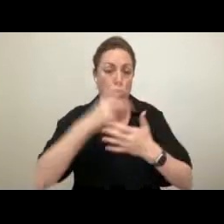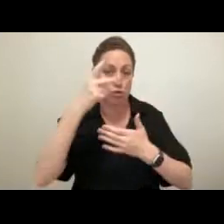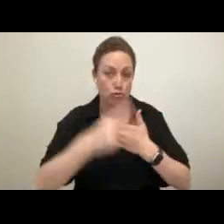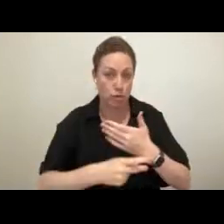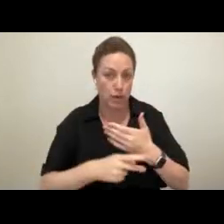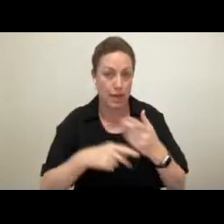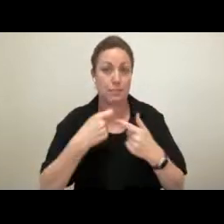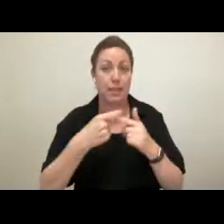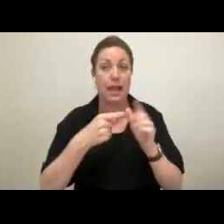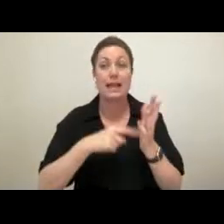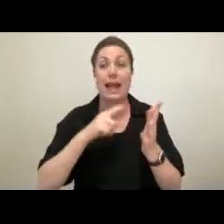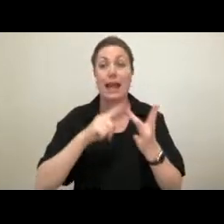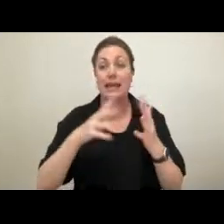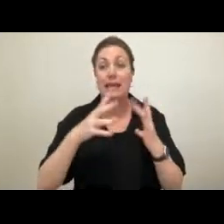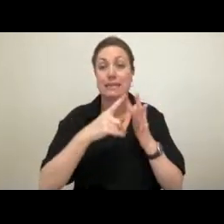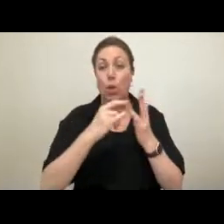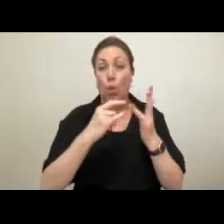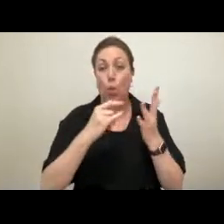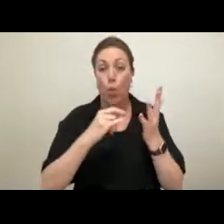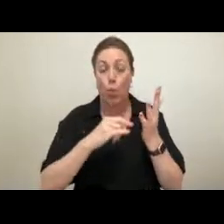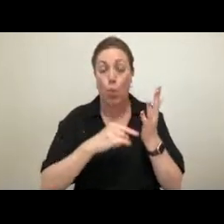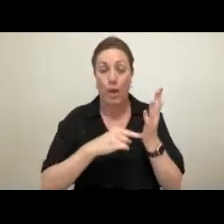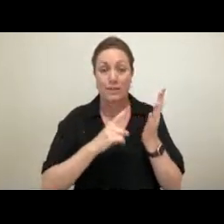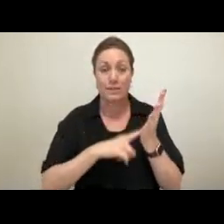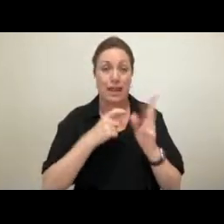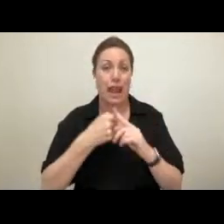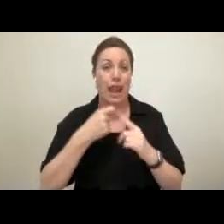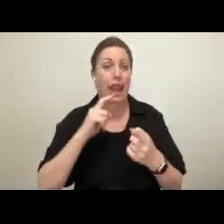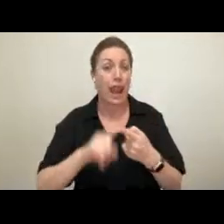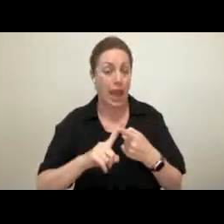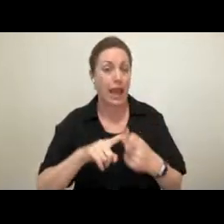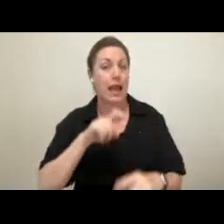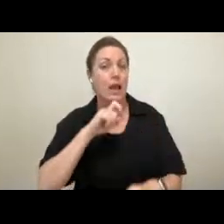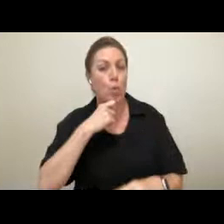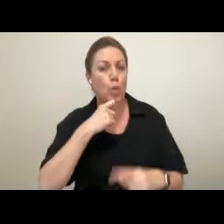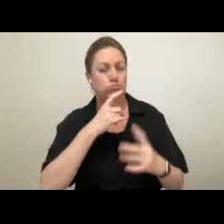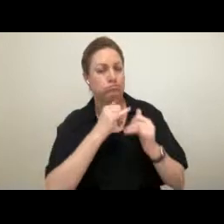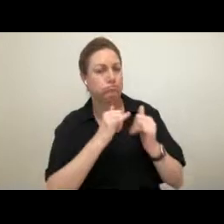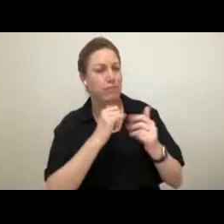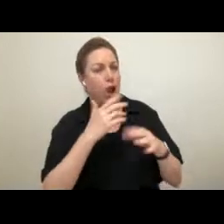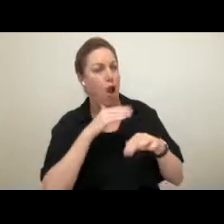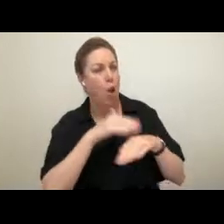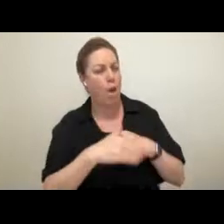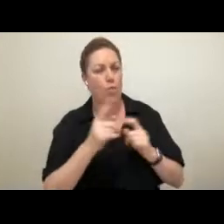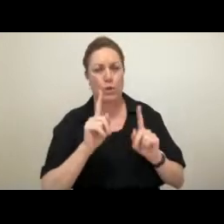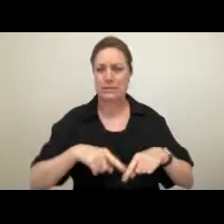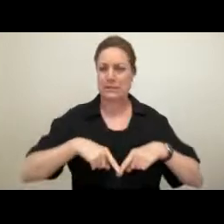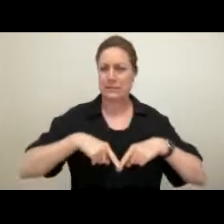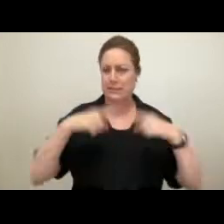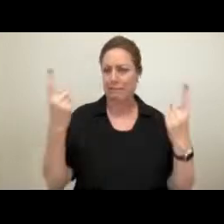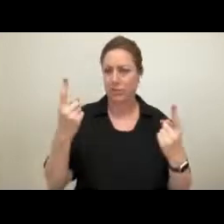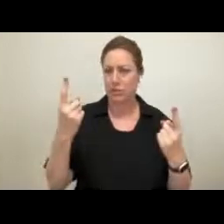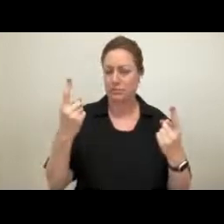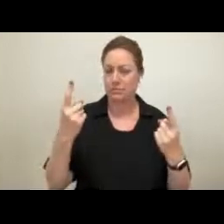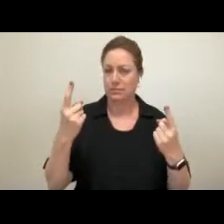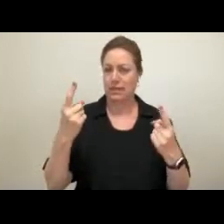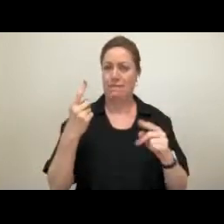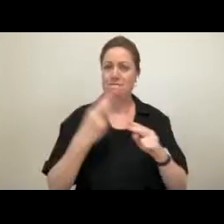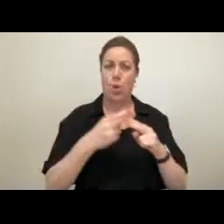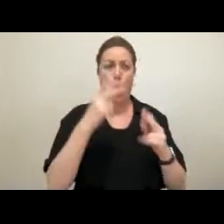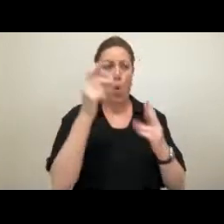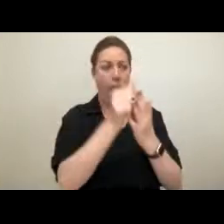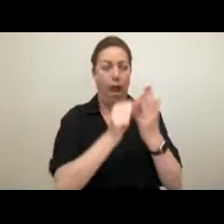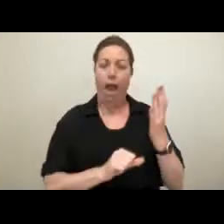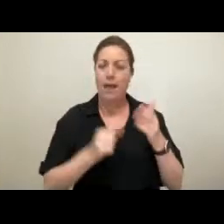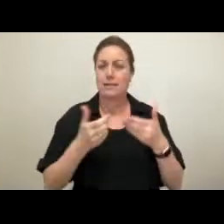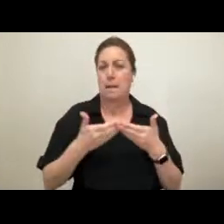interview discussing what is different about public art in the station context. Then